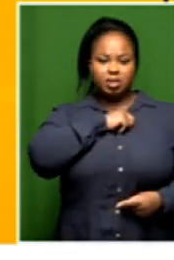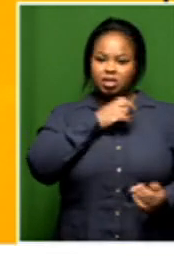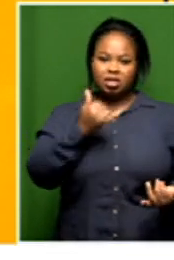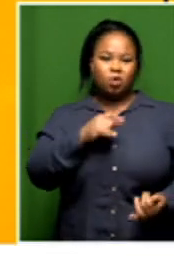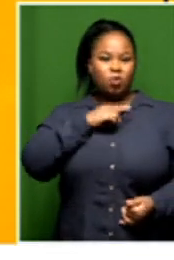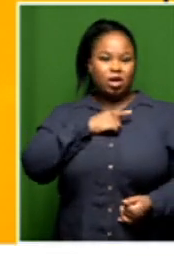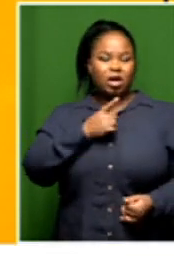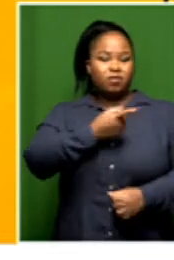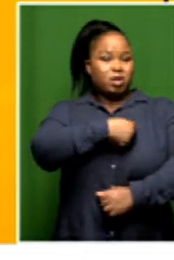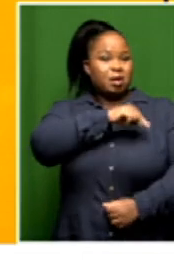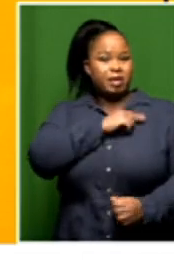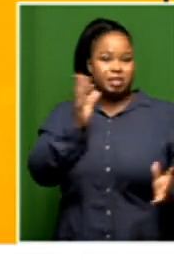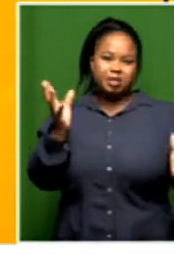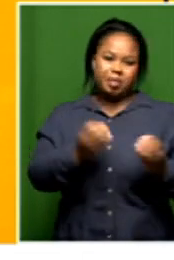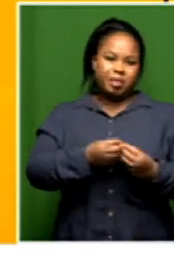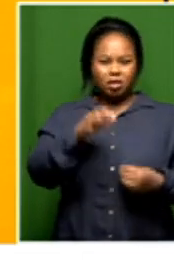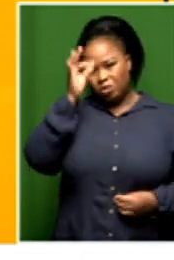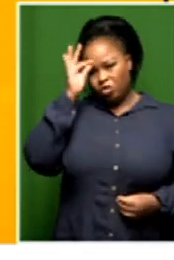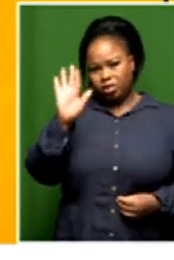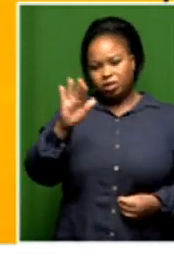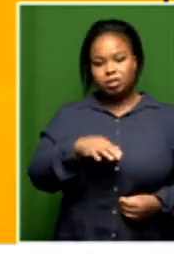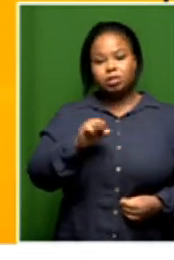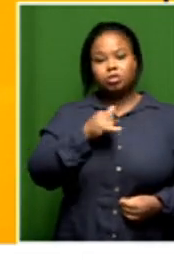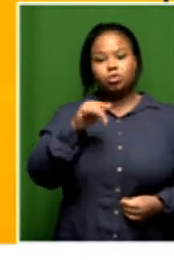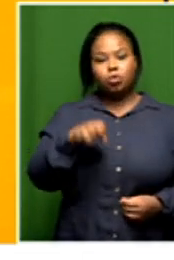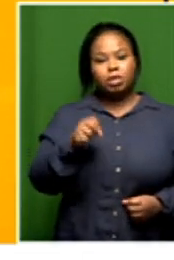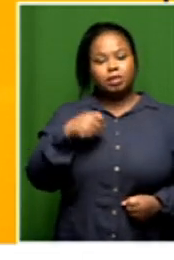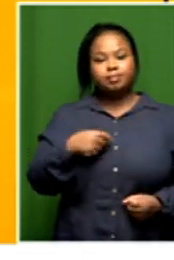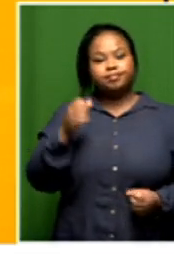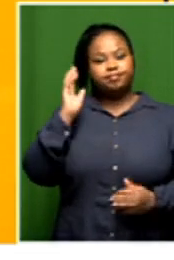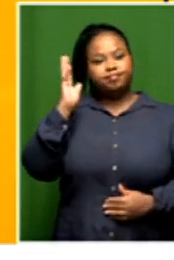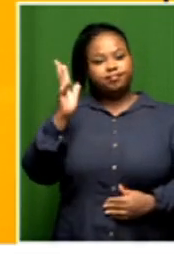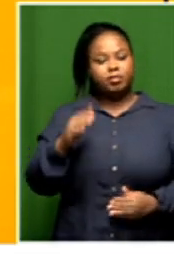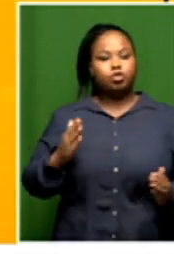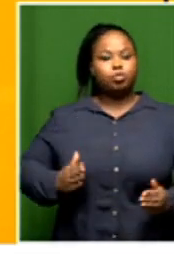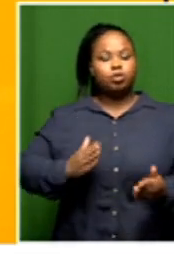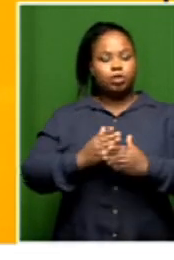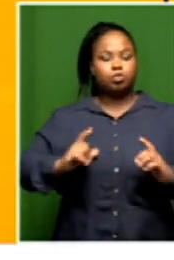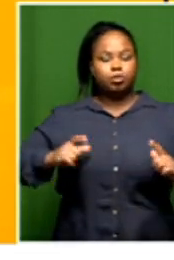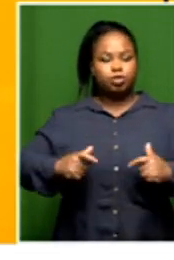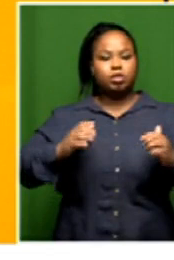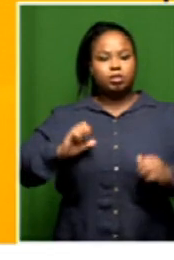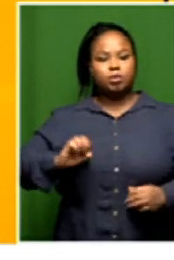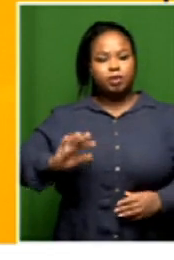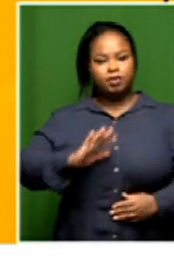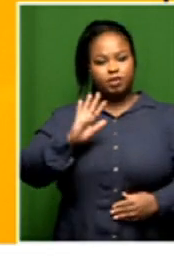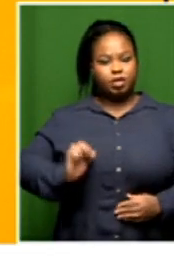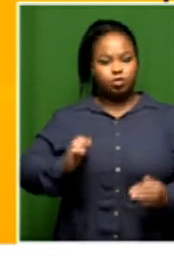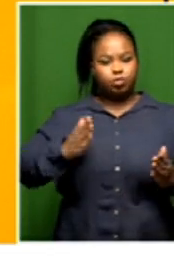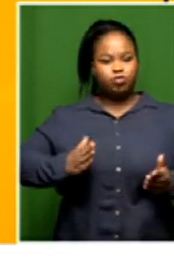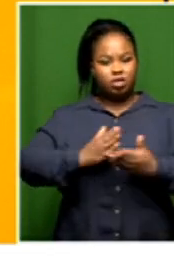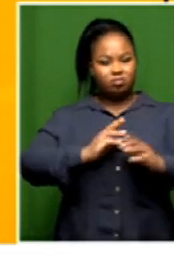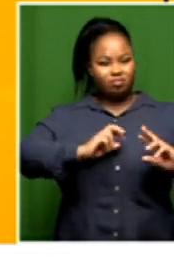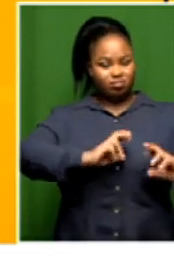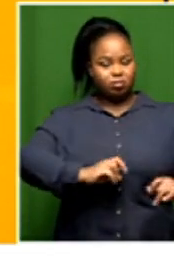KZN, is a shortage of capacity within the police. Sitole was given his testimony to the Human Rights Commission's